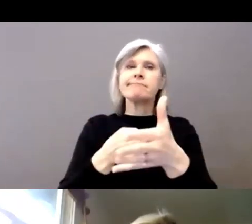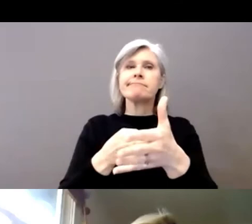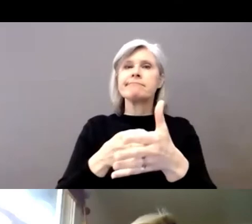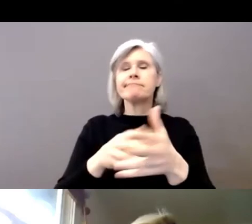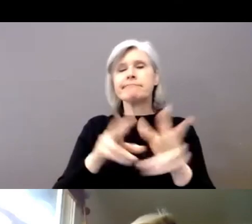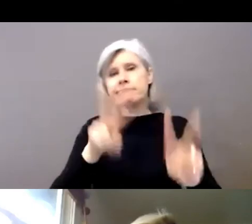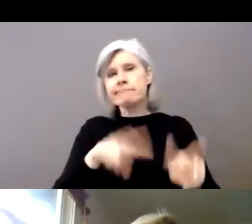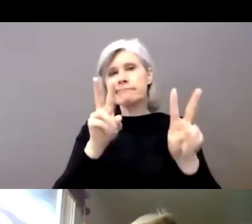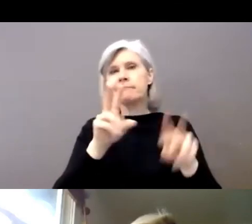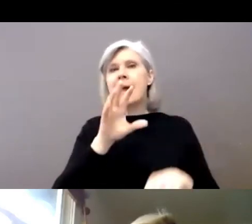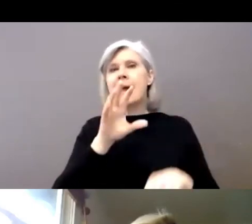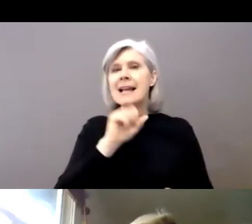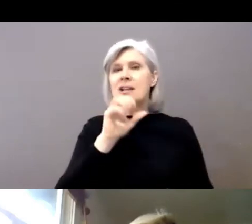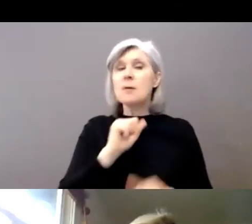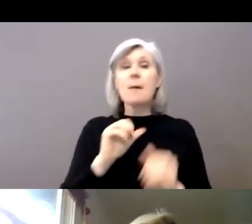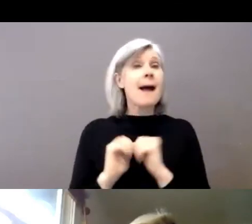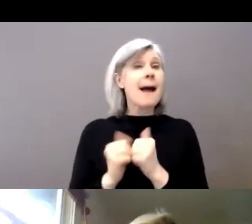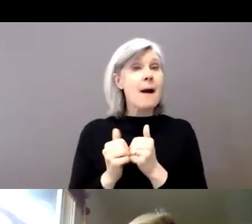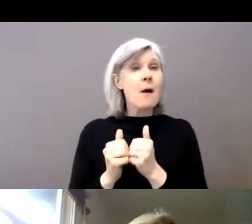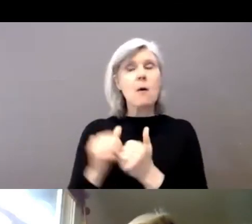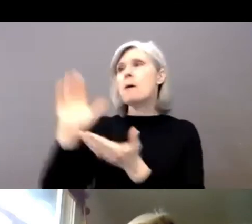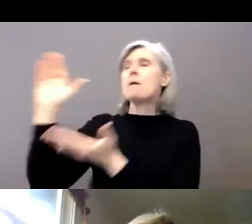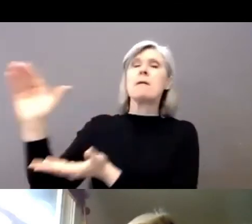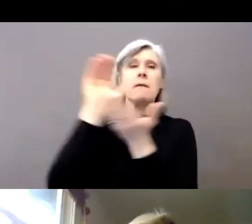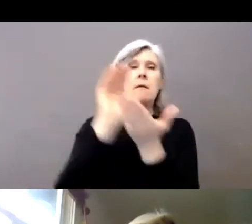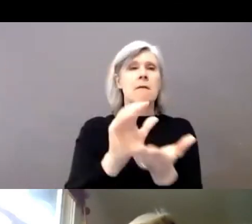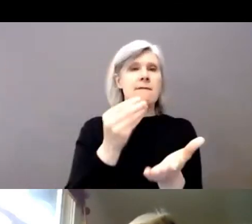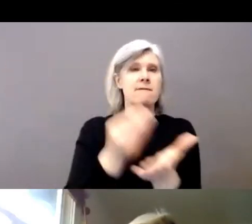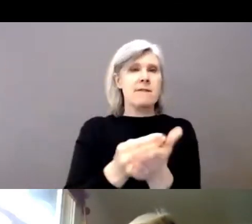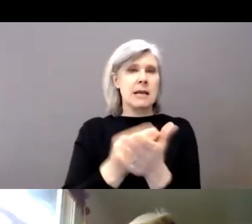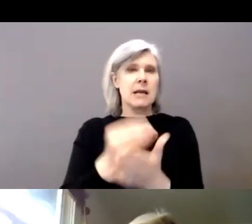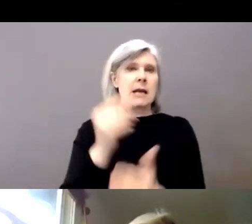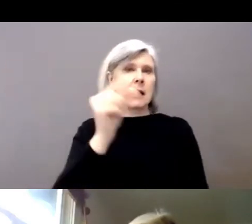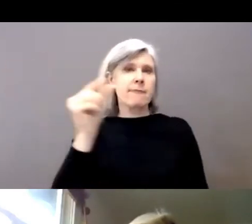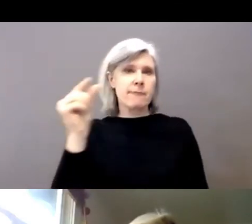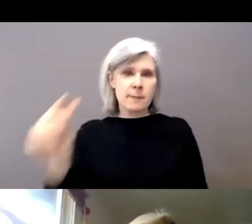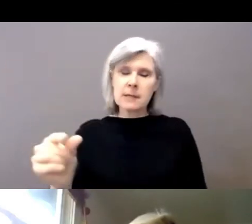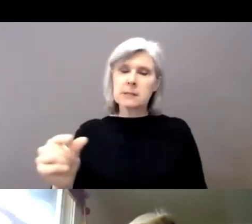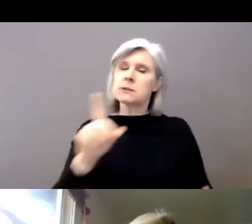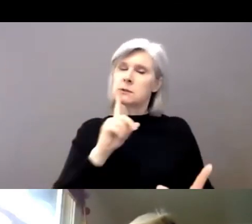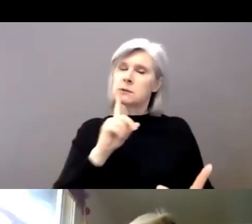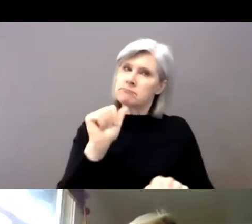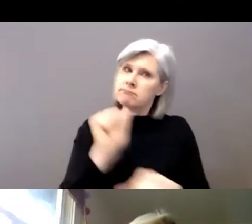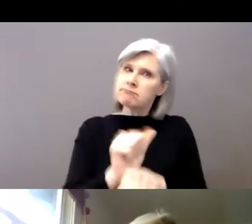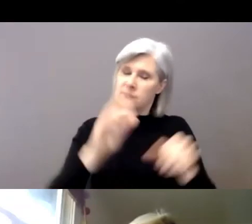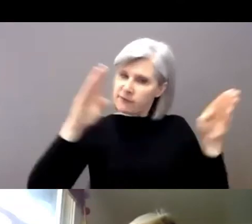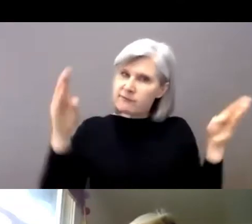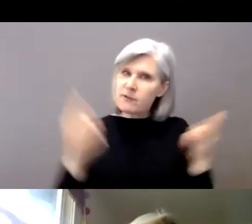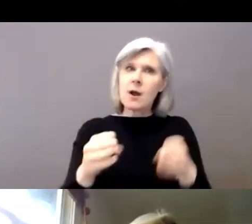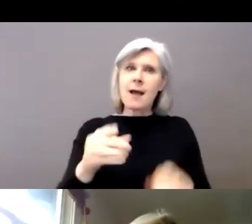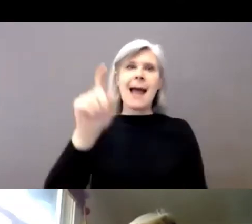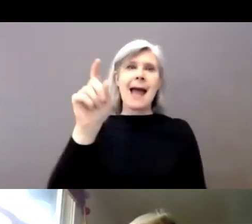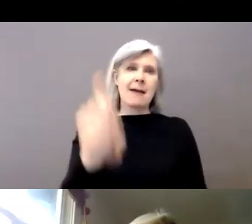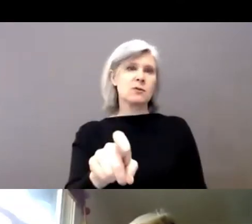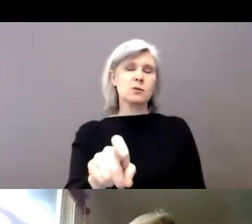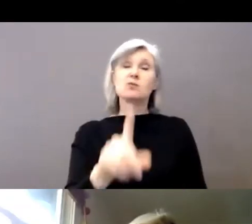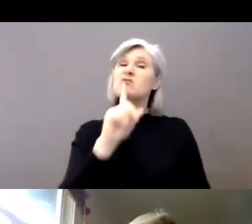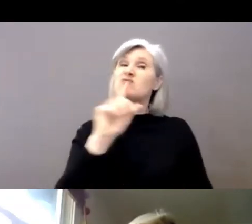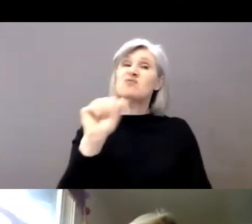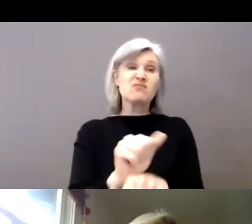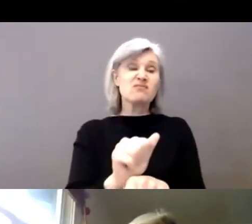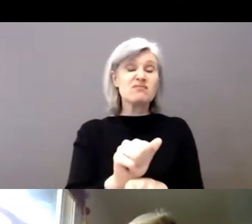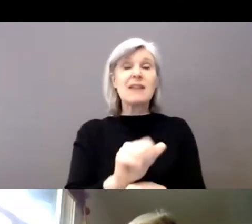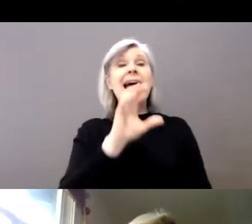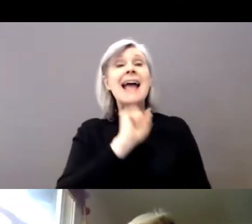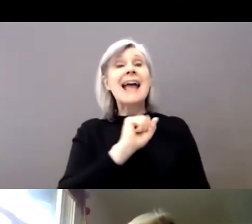really make the issue of ageism come alive. It is such a buried ism. And unless we push to do that, I think we'll